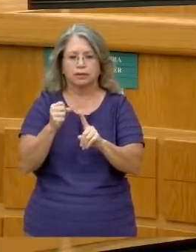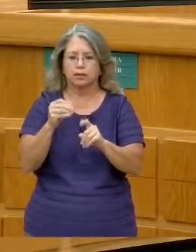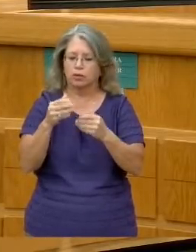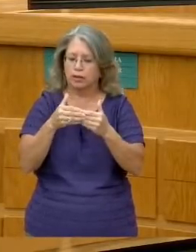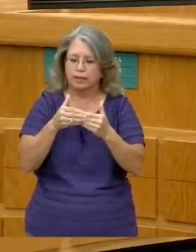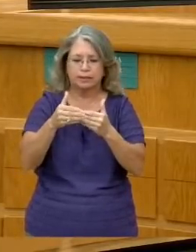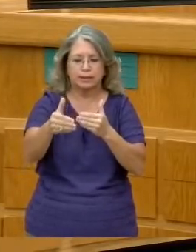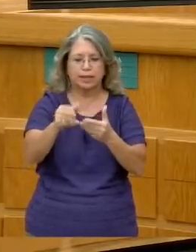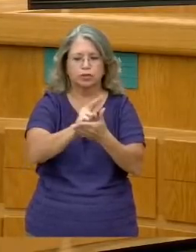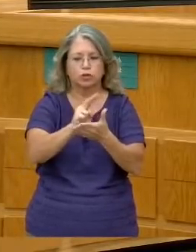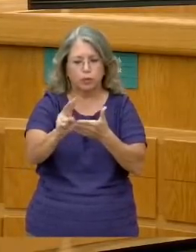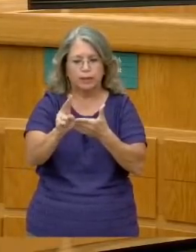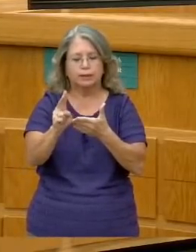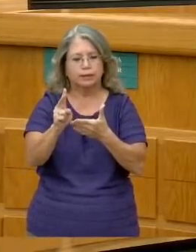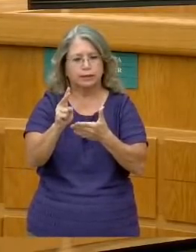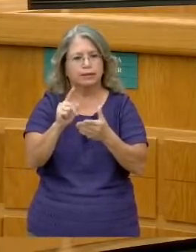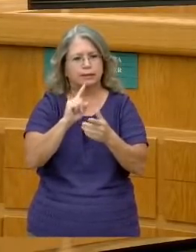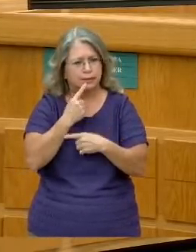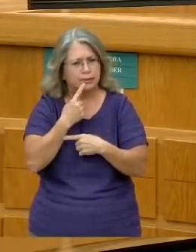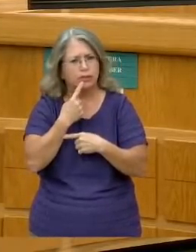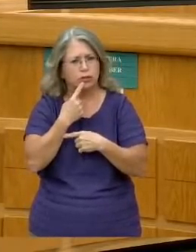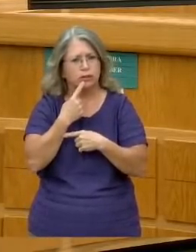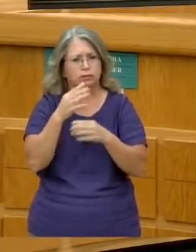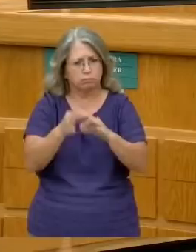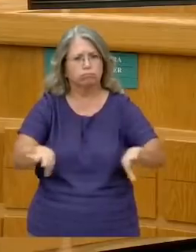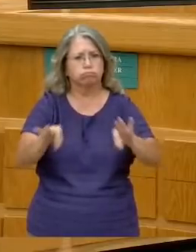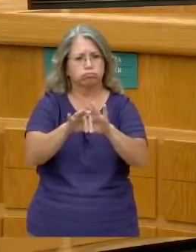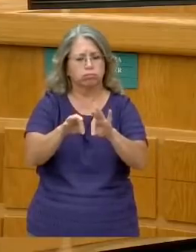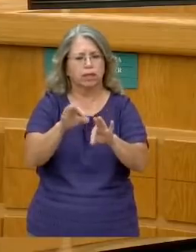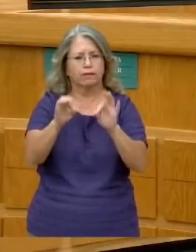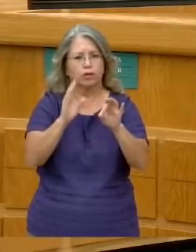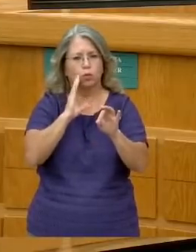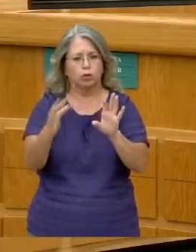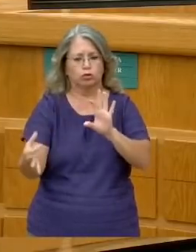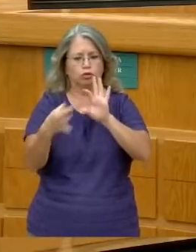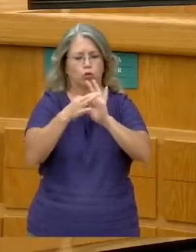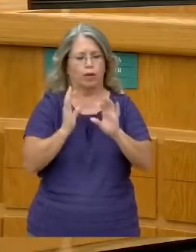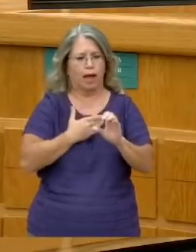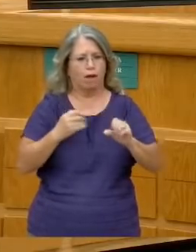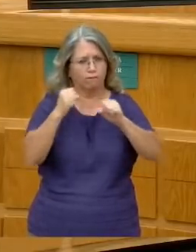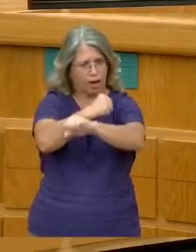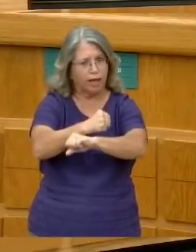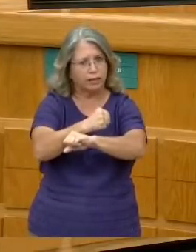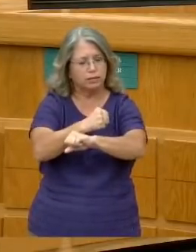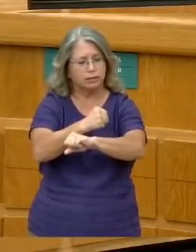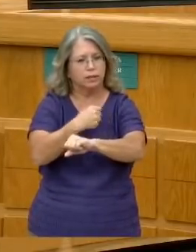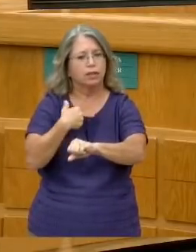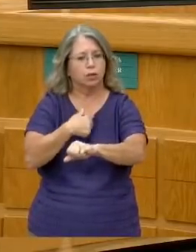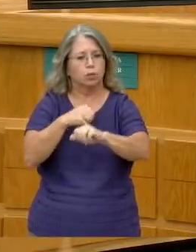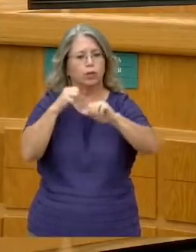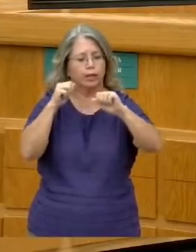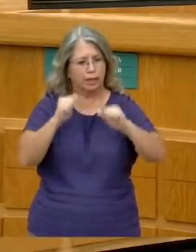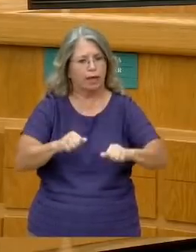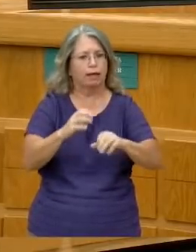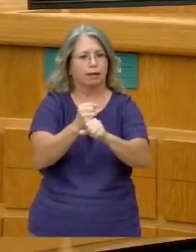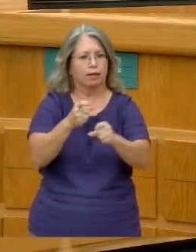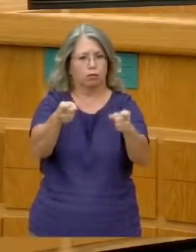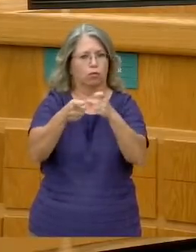next 2 weeks is critical. And if you'll join in the fight doing that, I think we can get a good hold on this downside of the